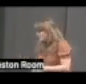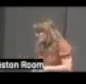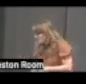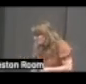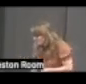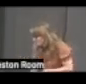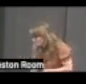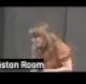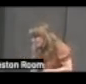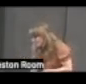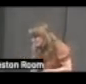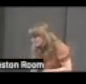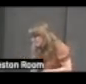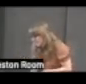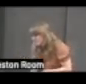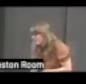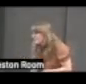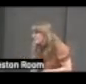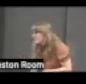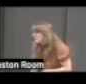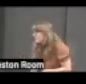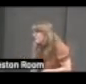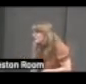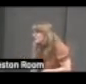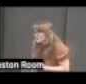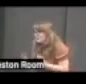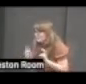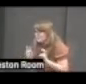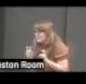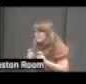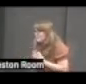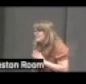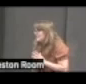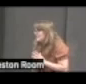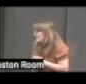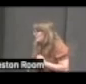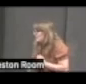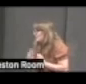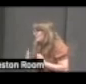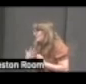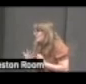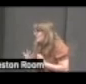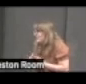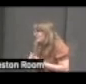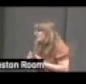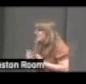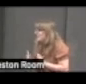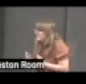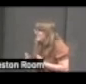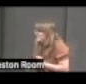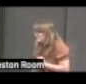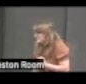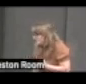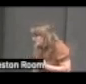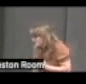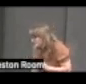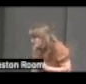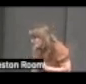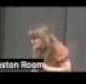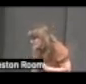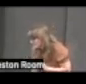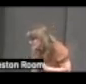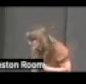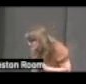it. So these guys, you'll hear the Chewbacca call, the moan. We hear that a lot when they're like, I'm just not sure